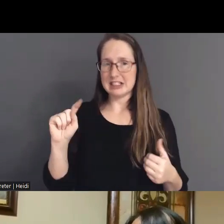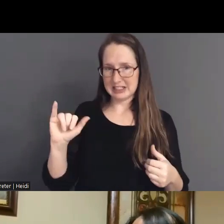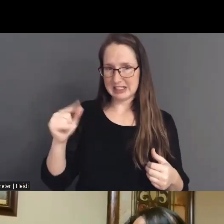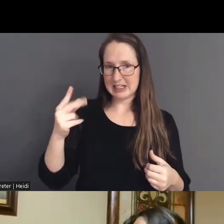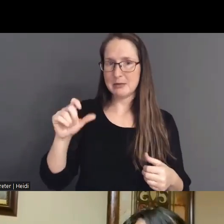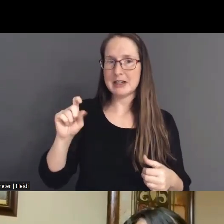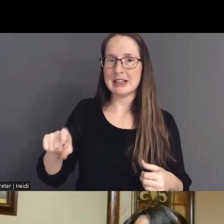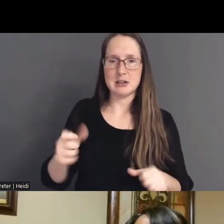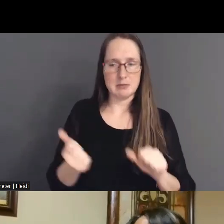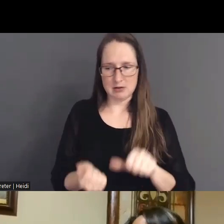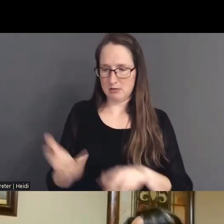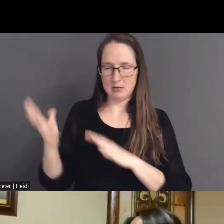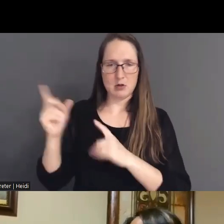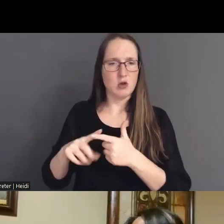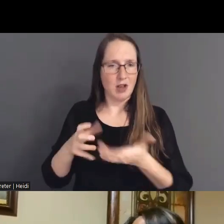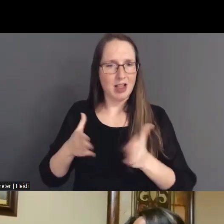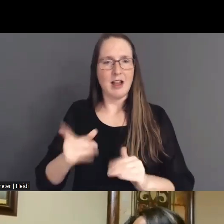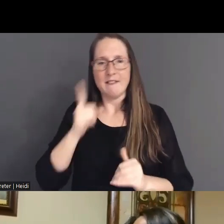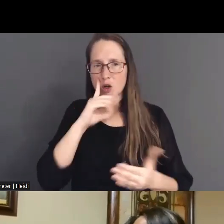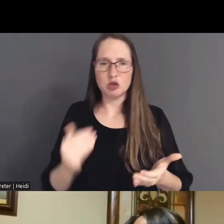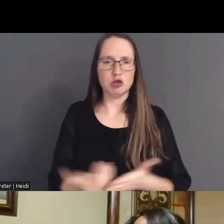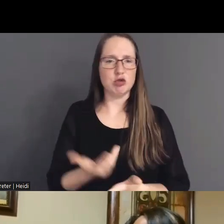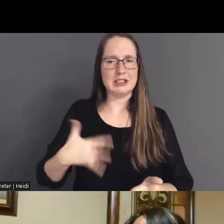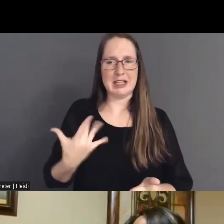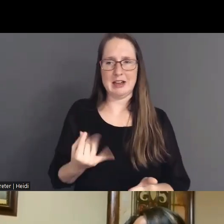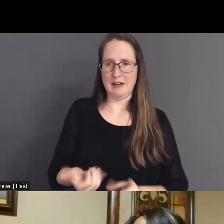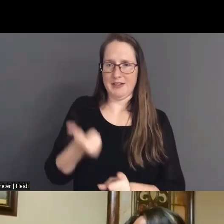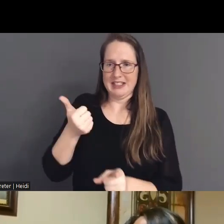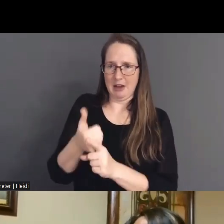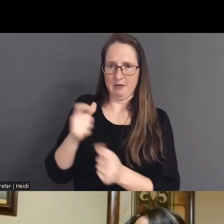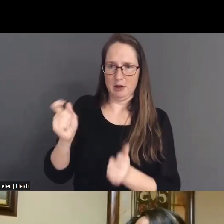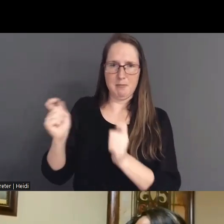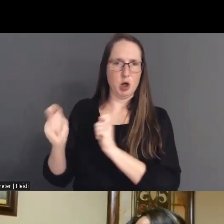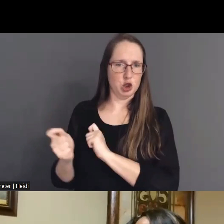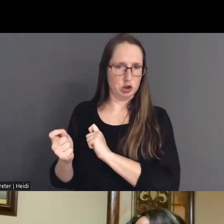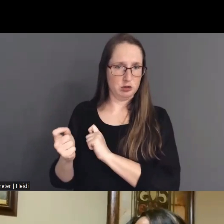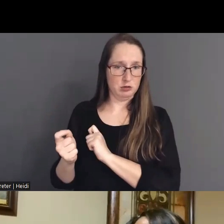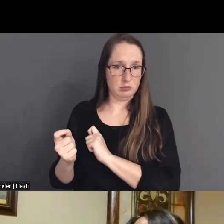disputed to allow for a new sense of self emerge.